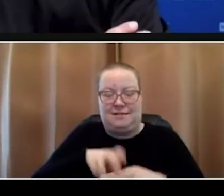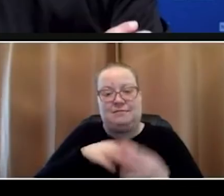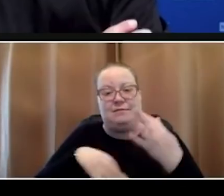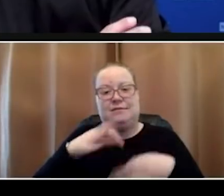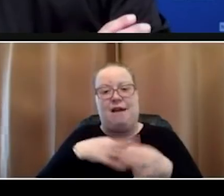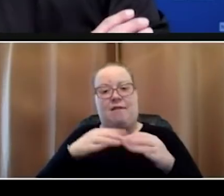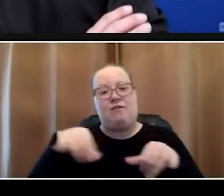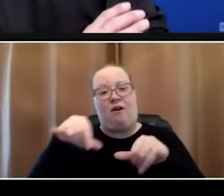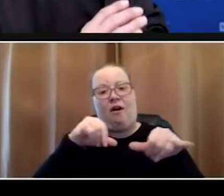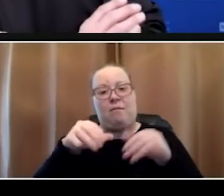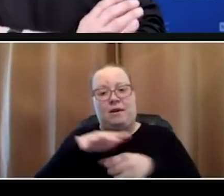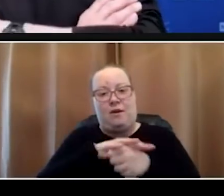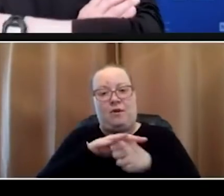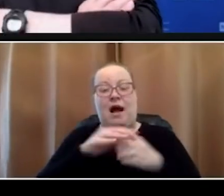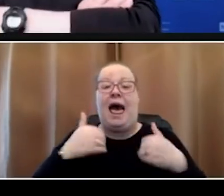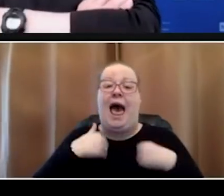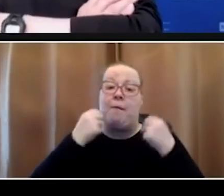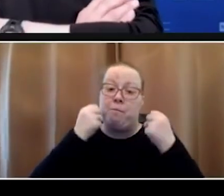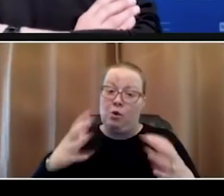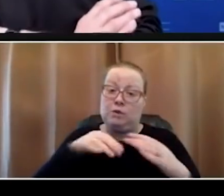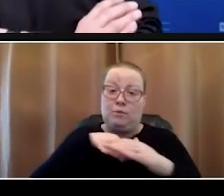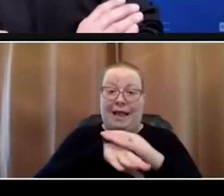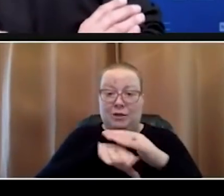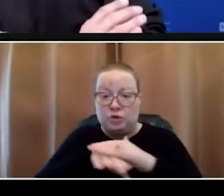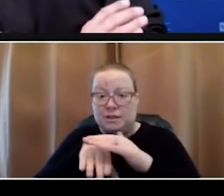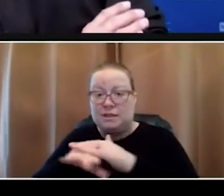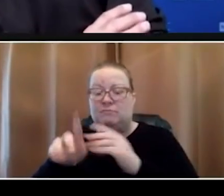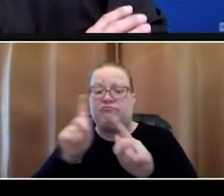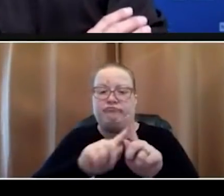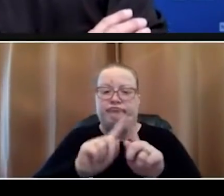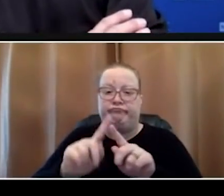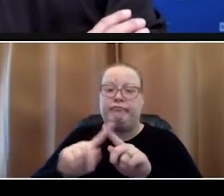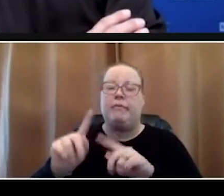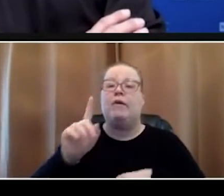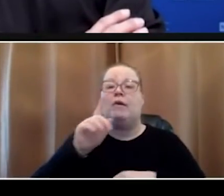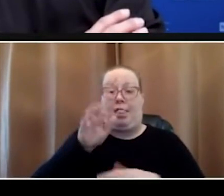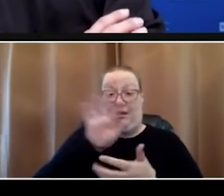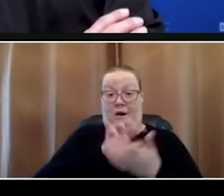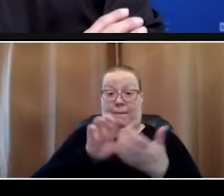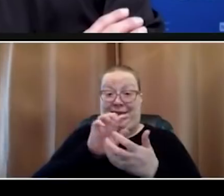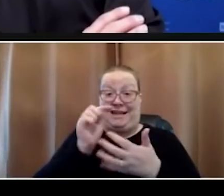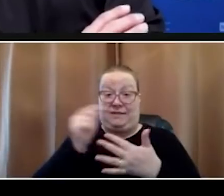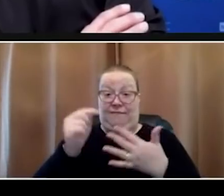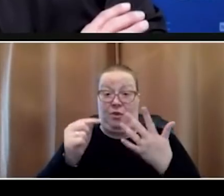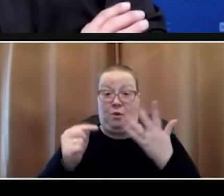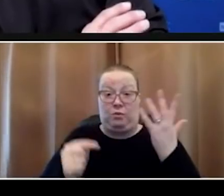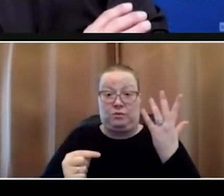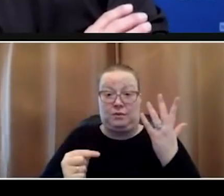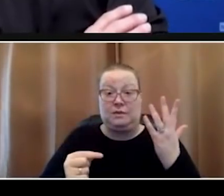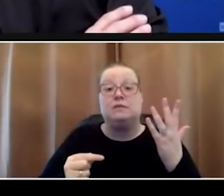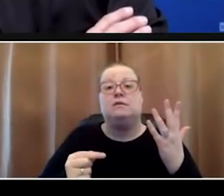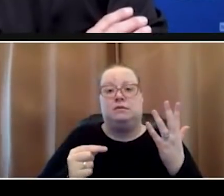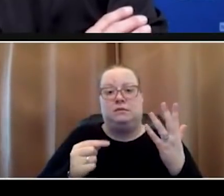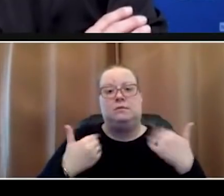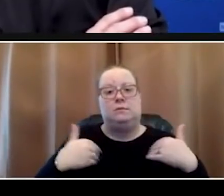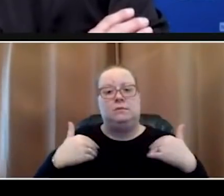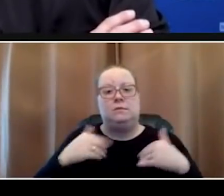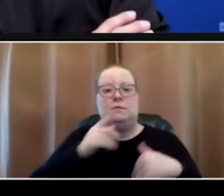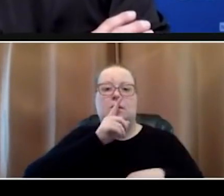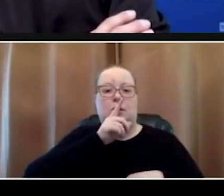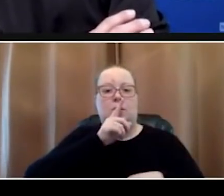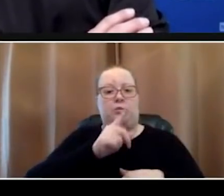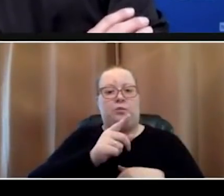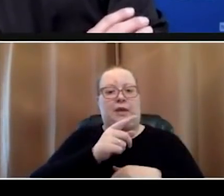entrances and that sort of thing. And the combination of those measures really make attending performing